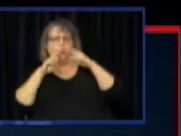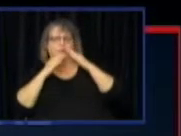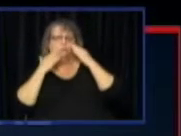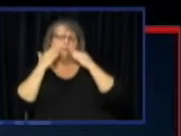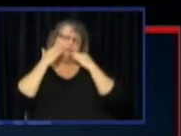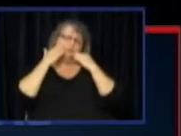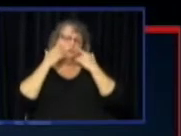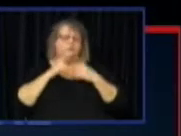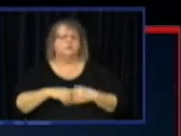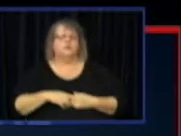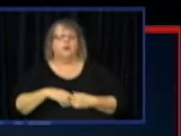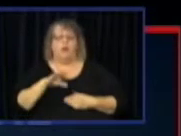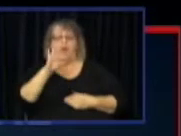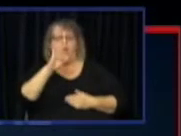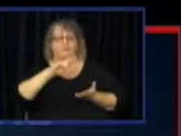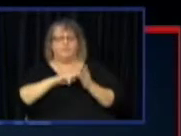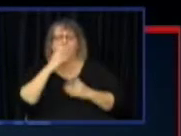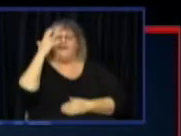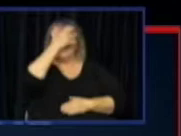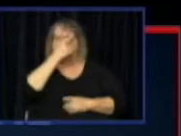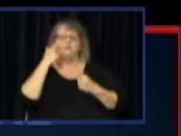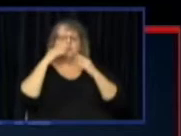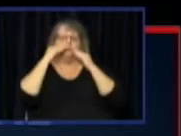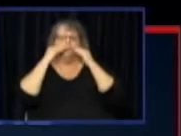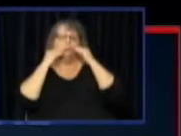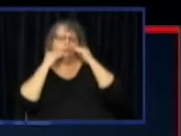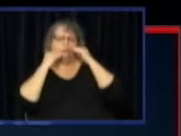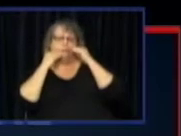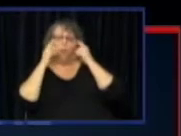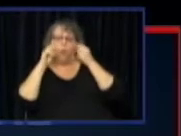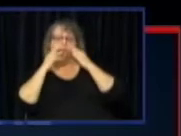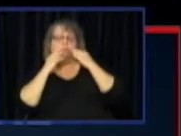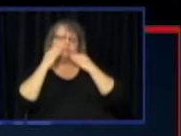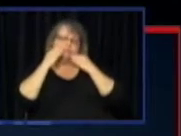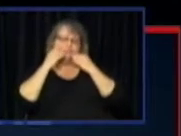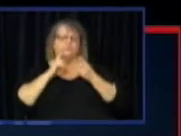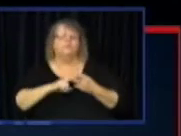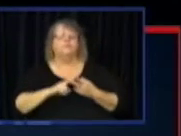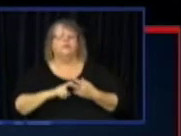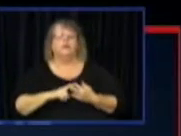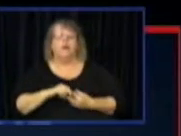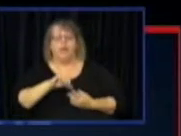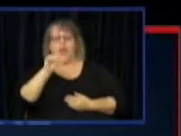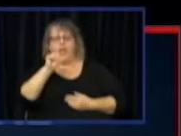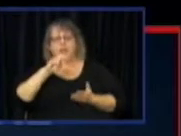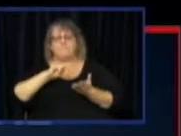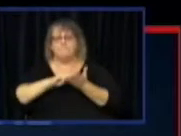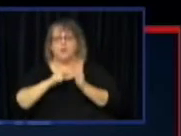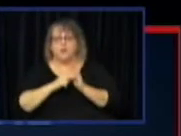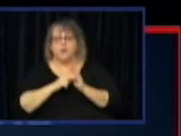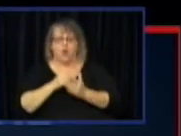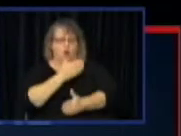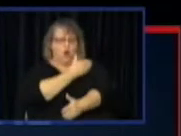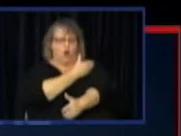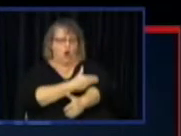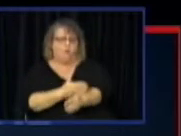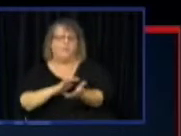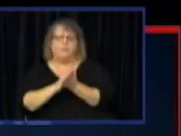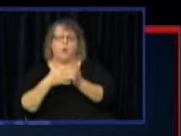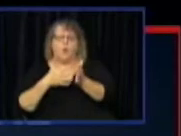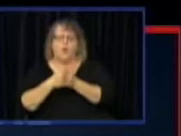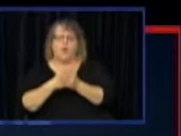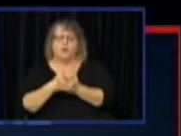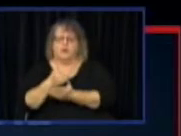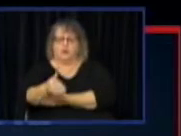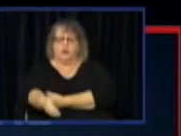And so the F stands for a facial droop or droopiness of one side of the face. The A stands for arm weakness, or if someone